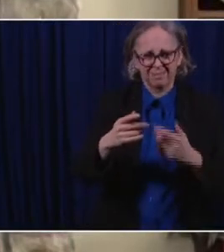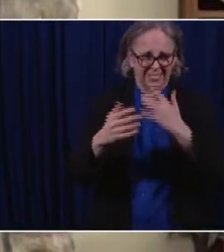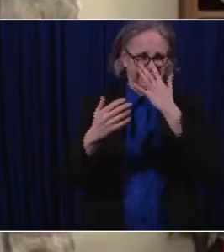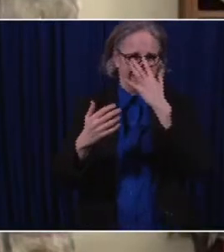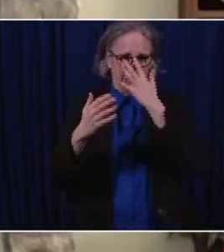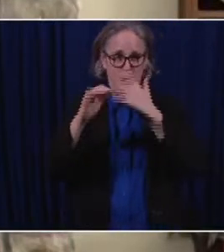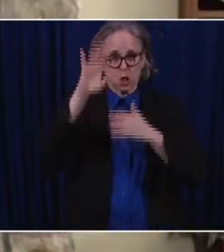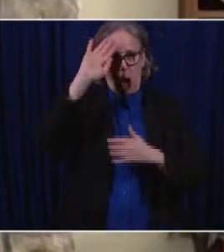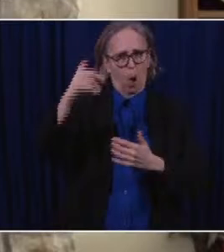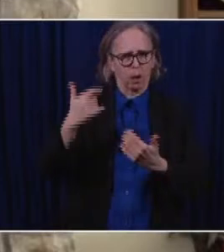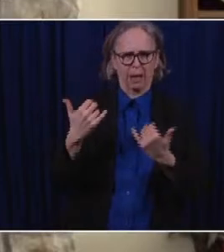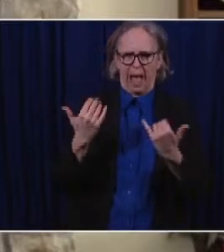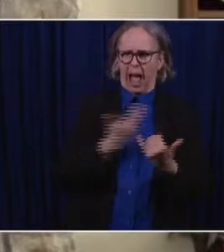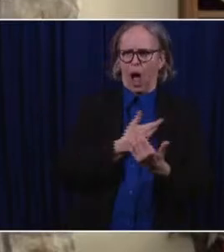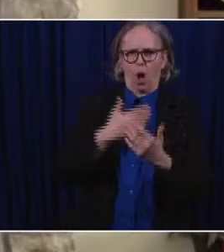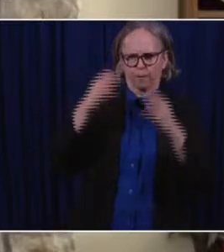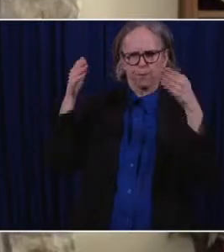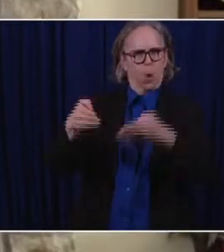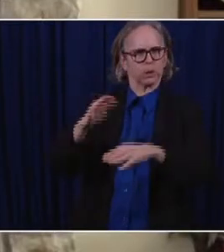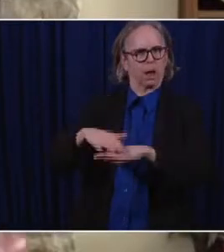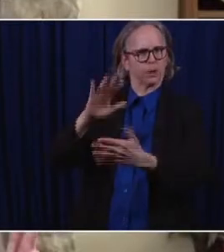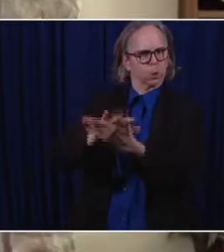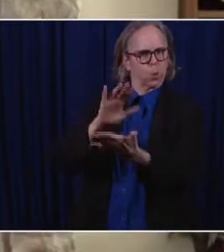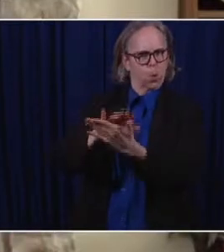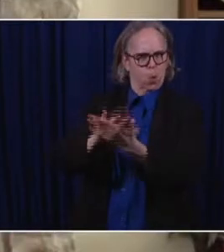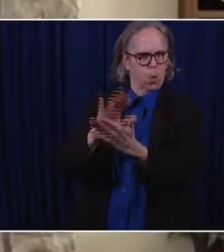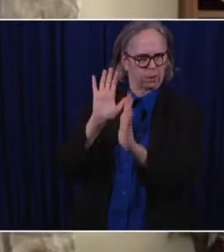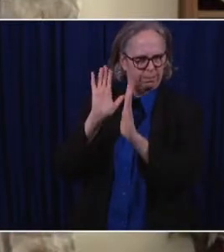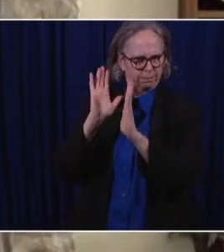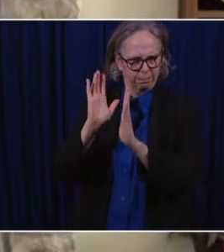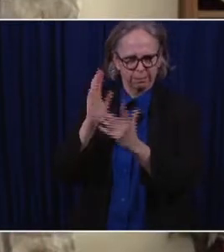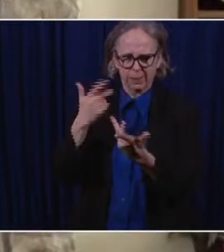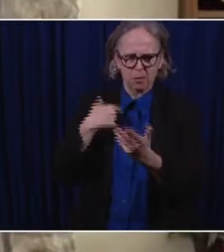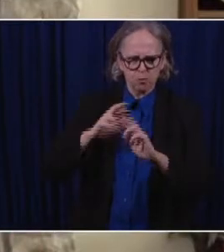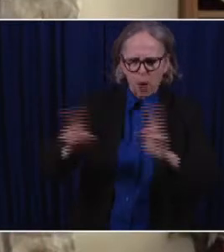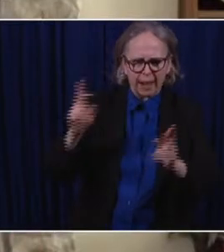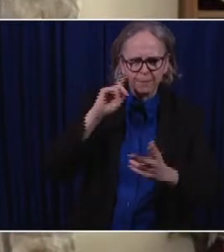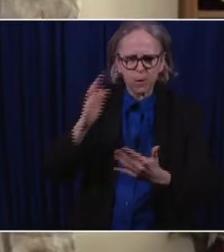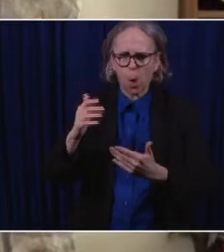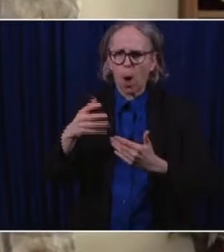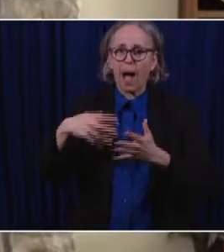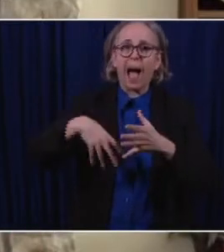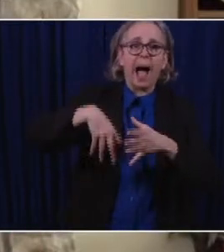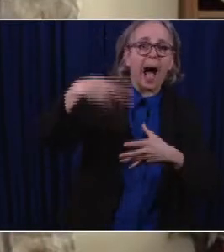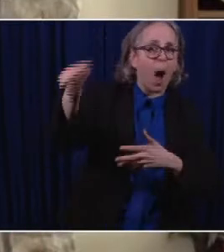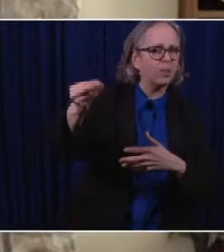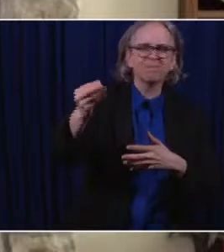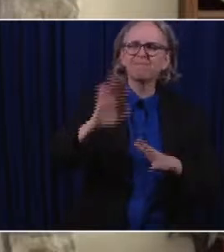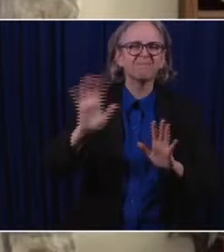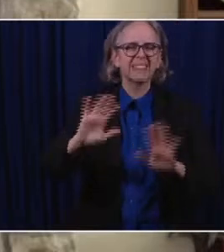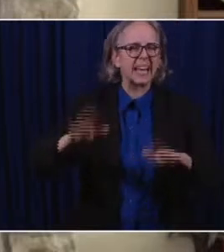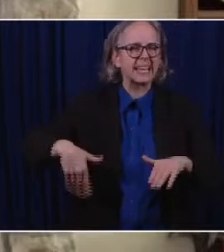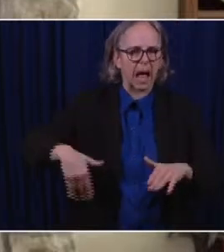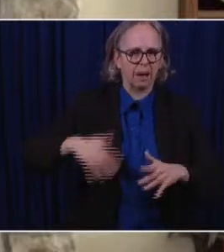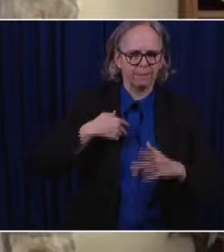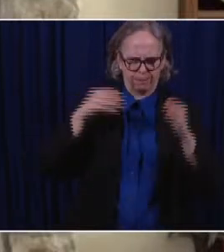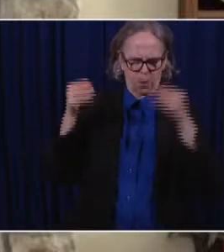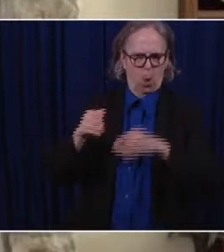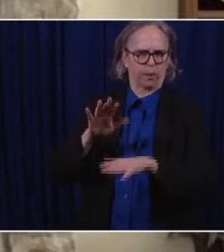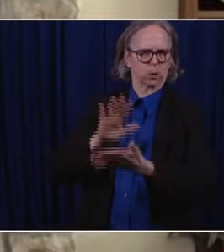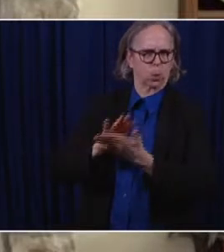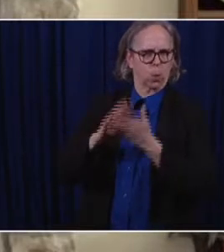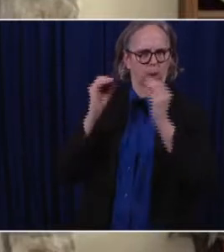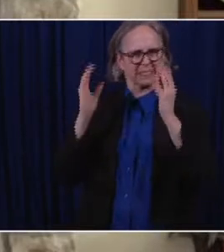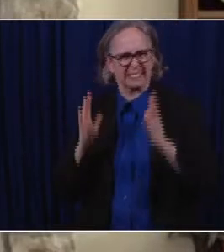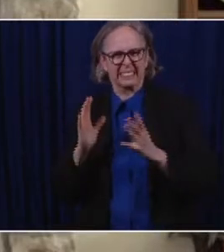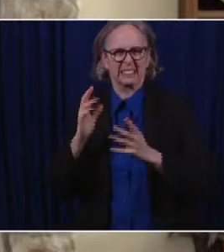really are not in a position to go out to the vast sites or to do a lot of different things.